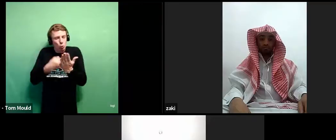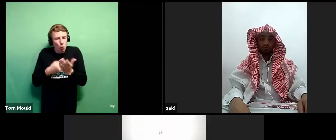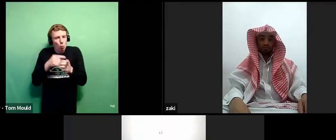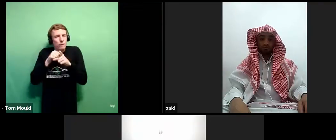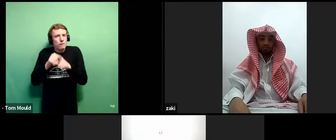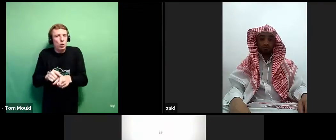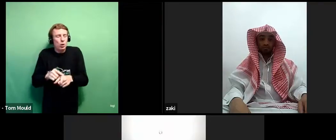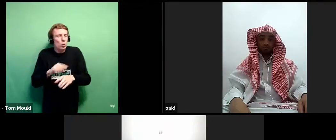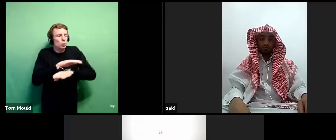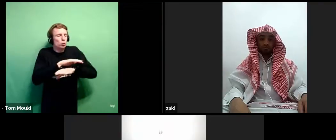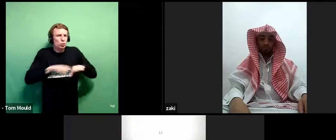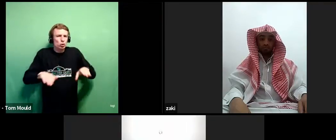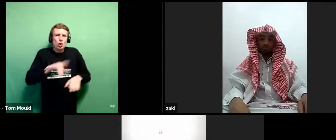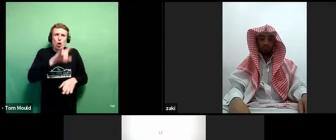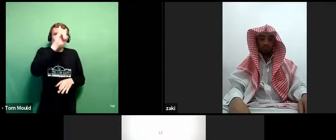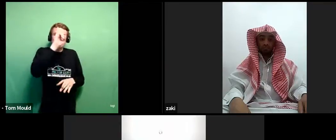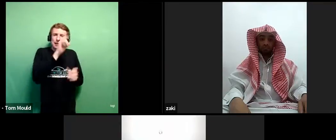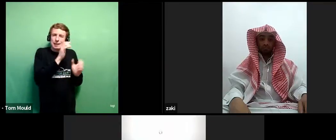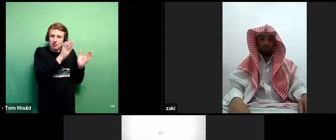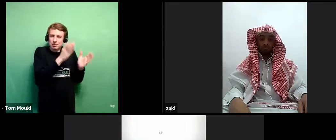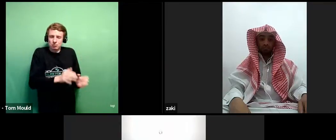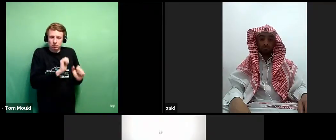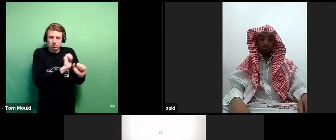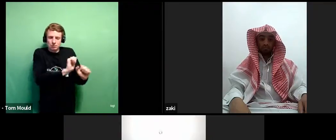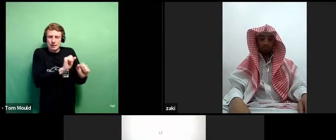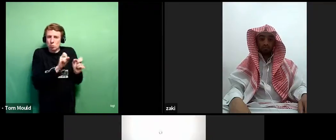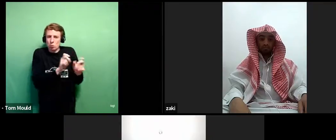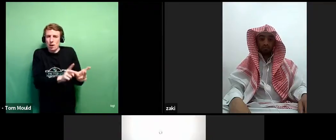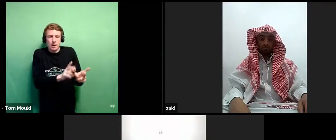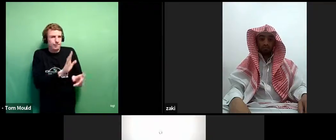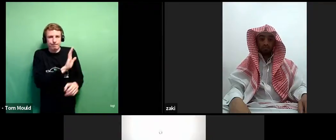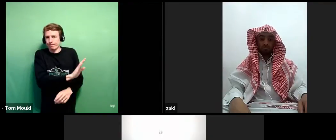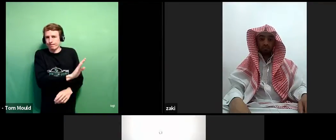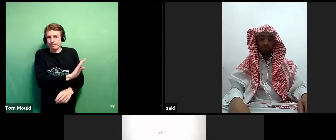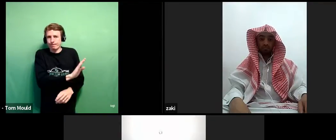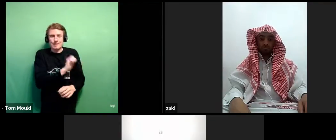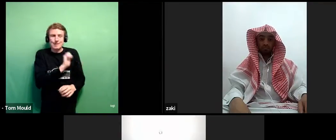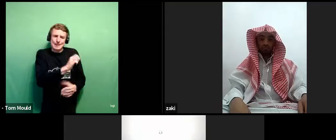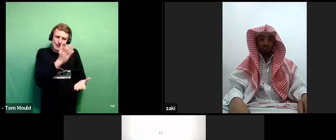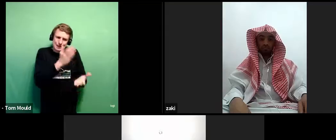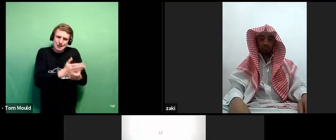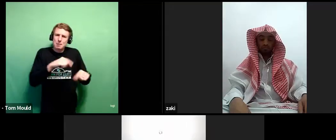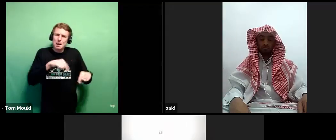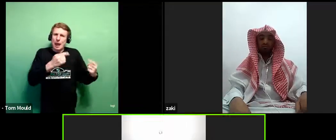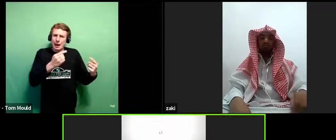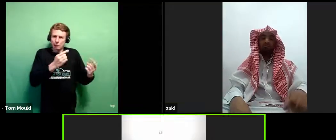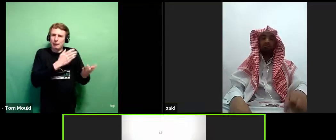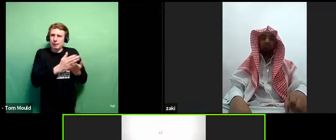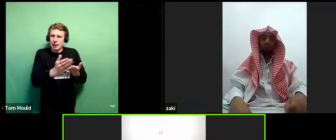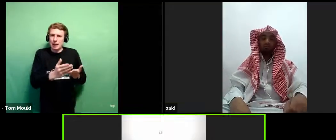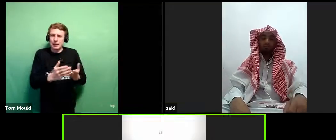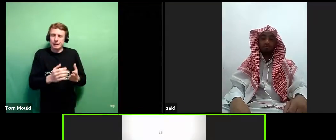Satan. Verily, he is to you an open enemy.